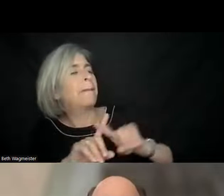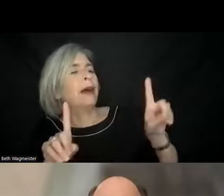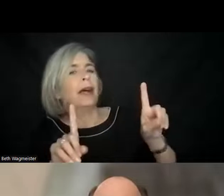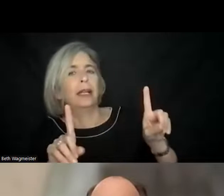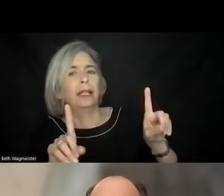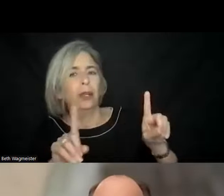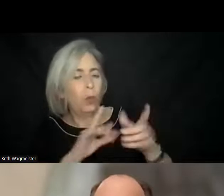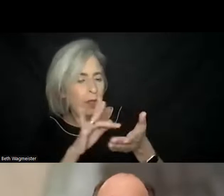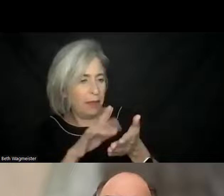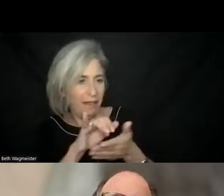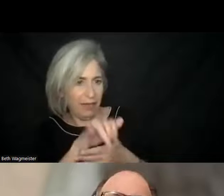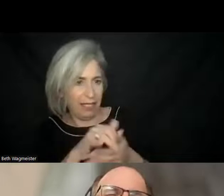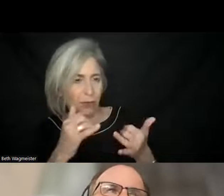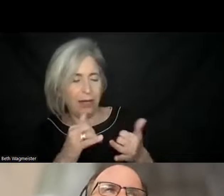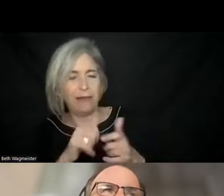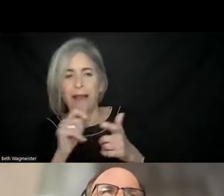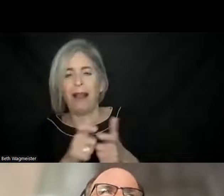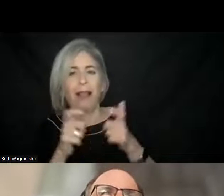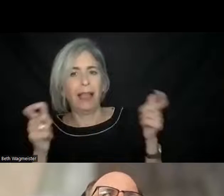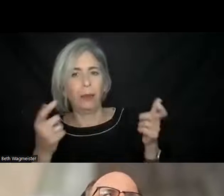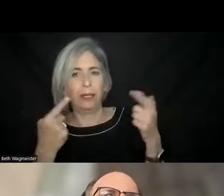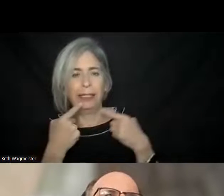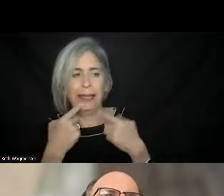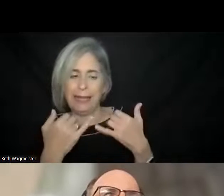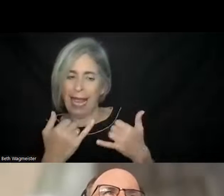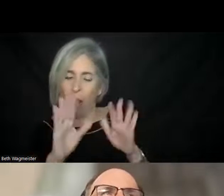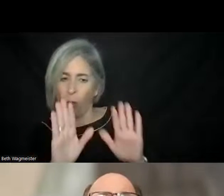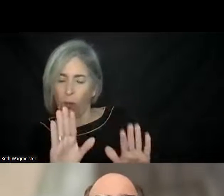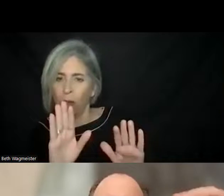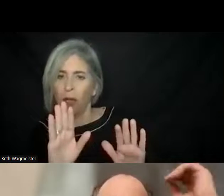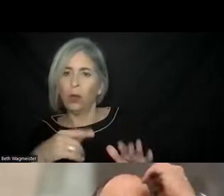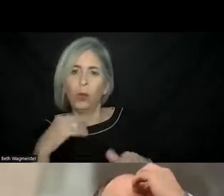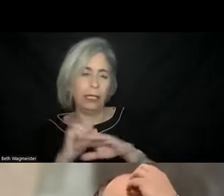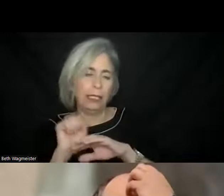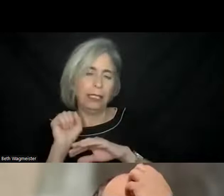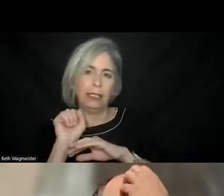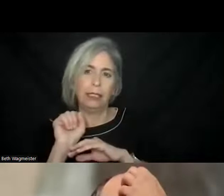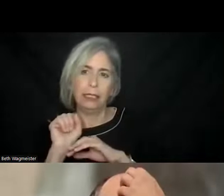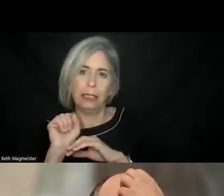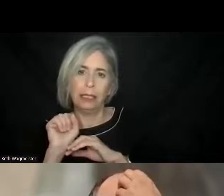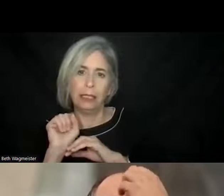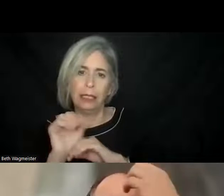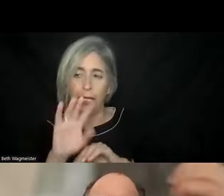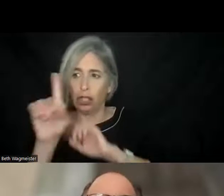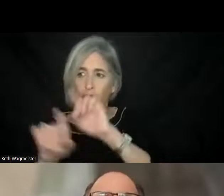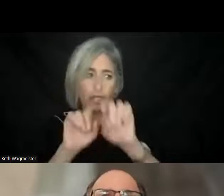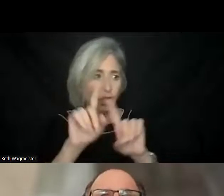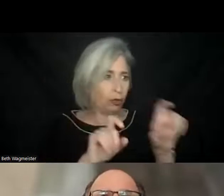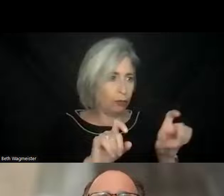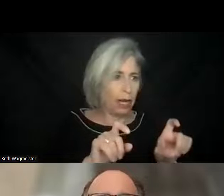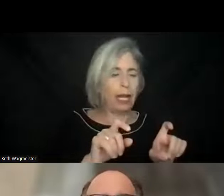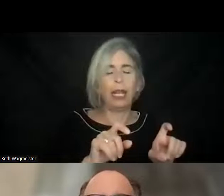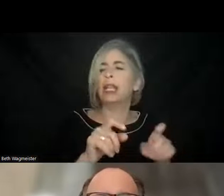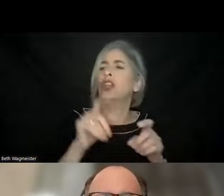of it. There's not much we can say. We sent a survey to people to gather information about what people